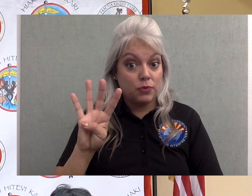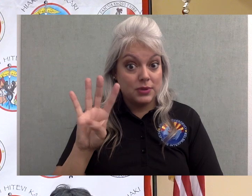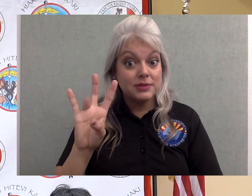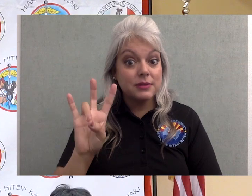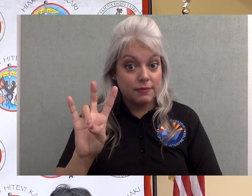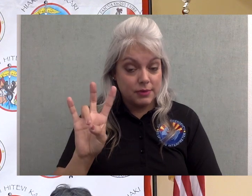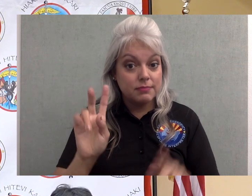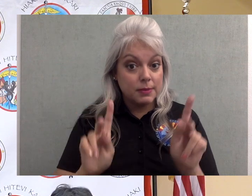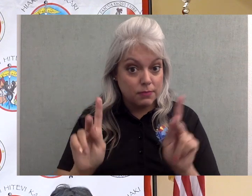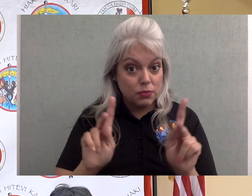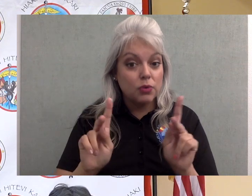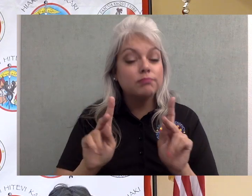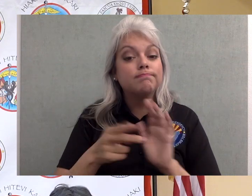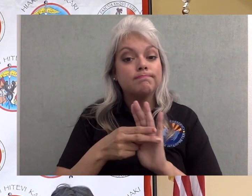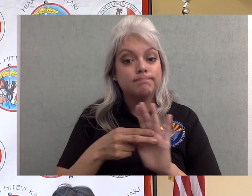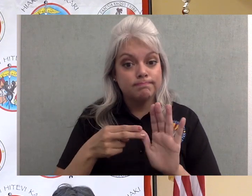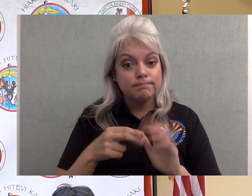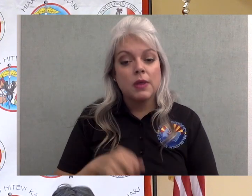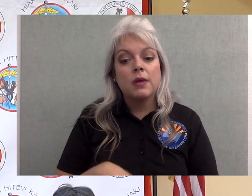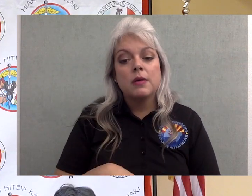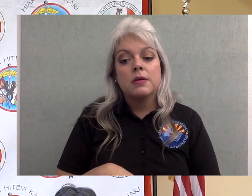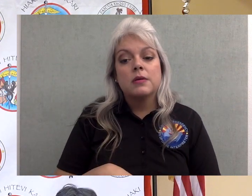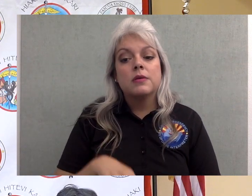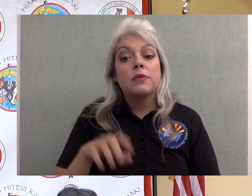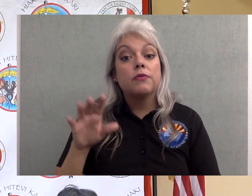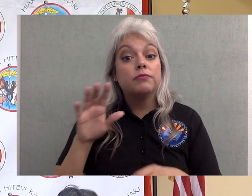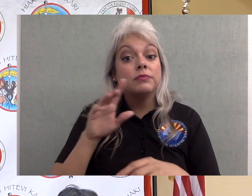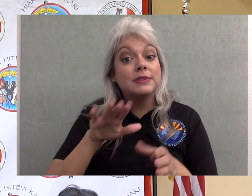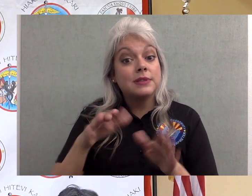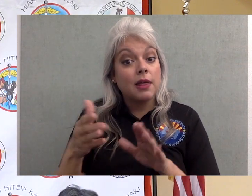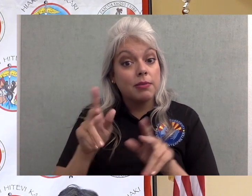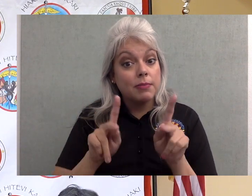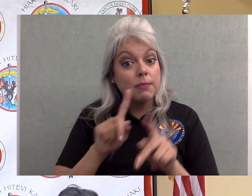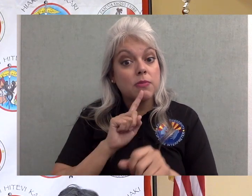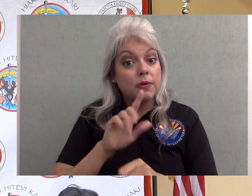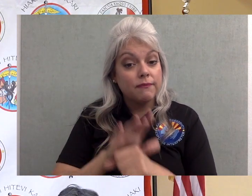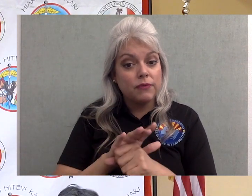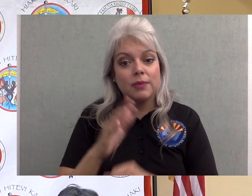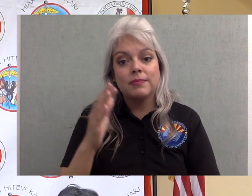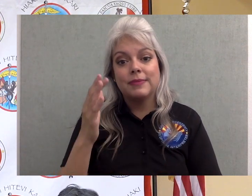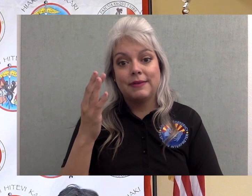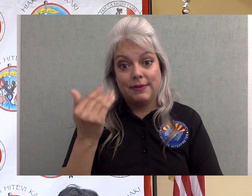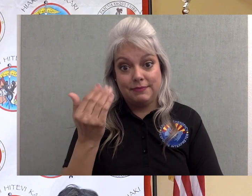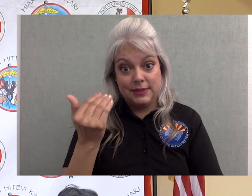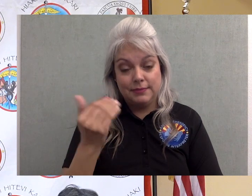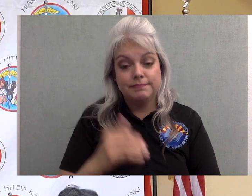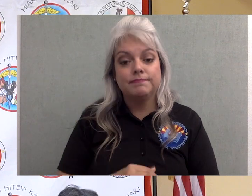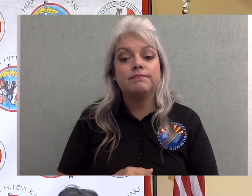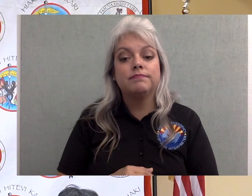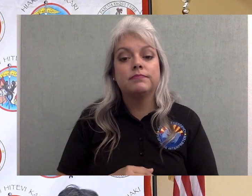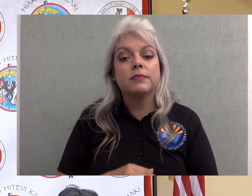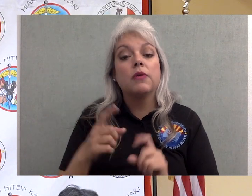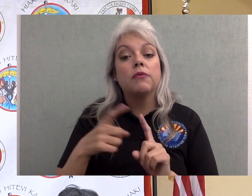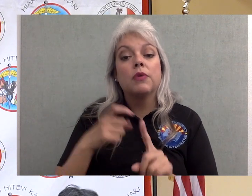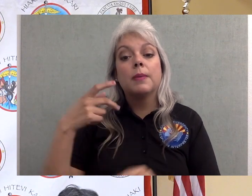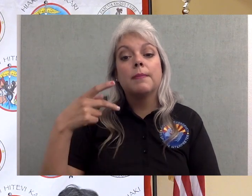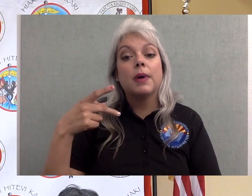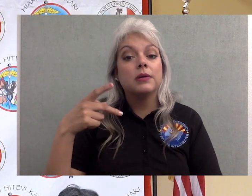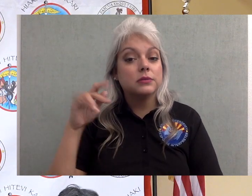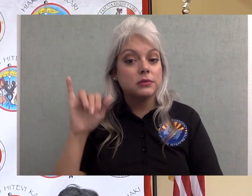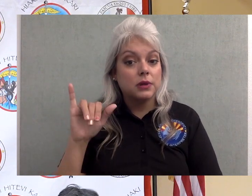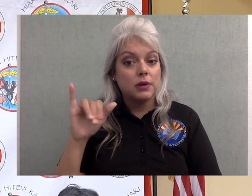847. Confirmed deaths is 15. From the PYT Tribal Health Services